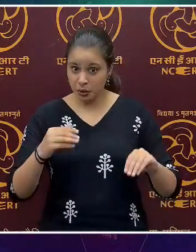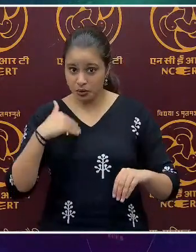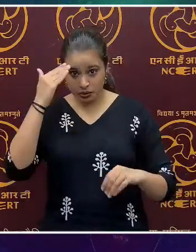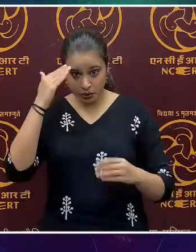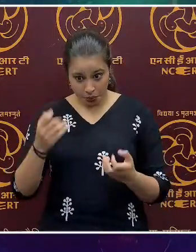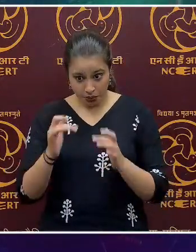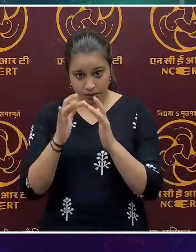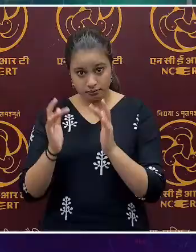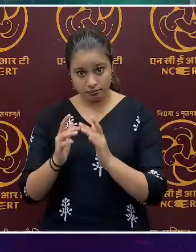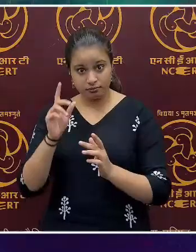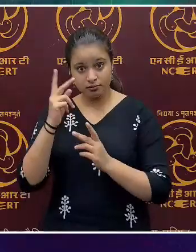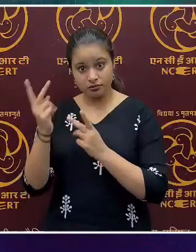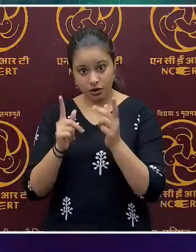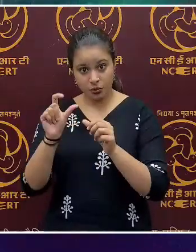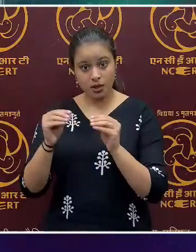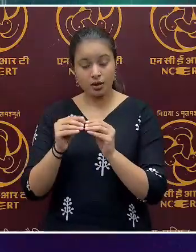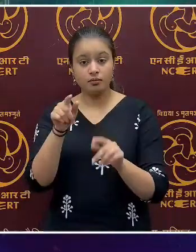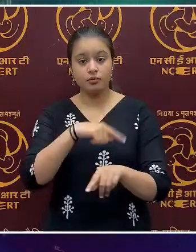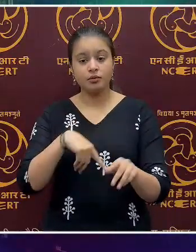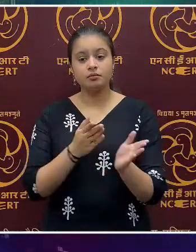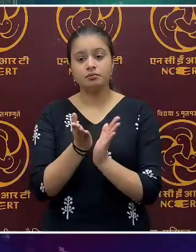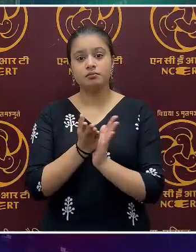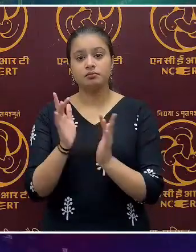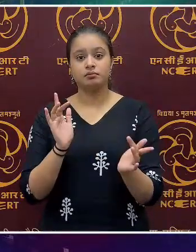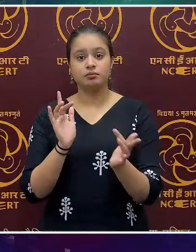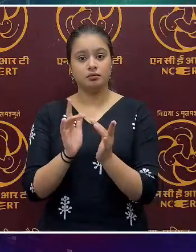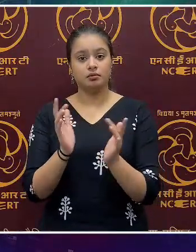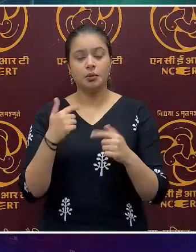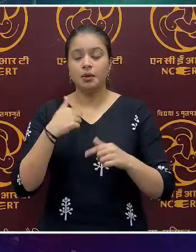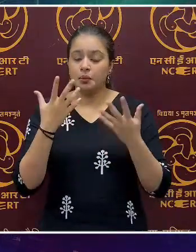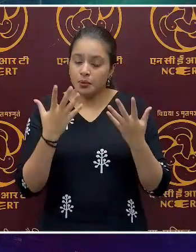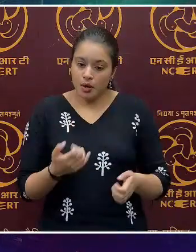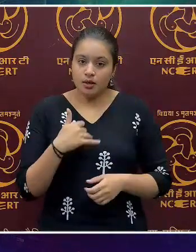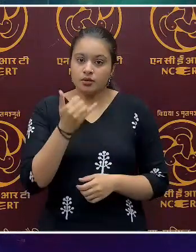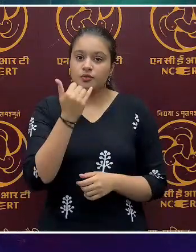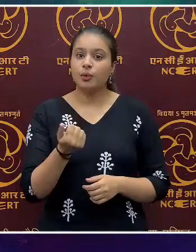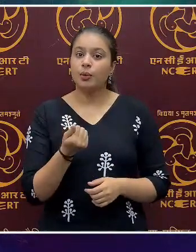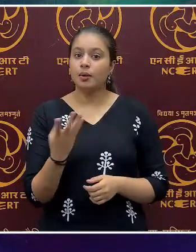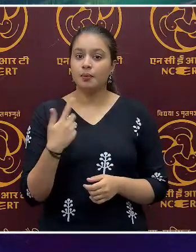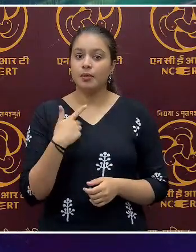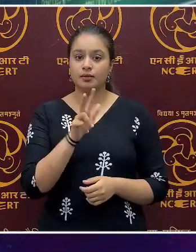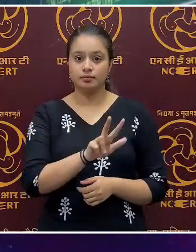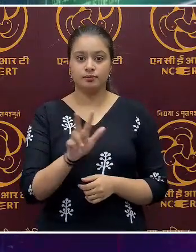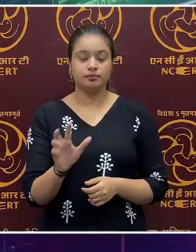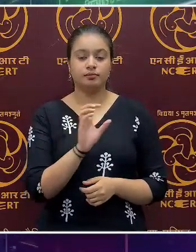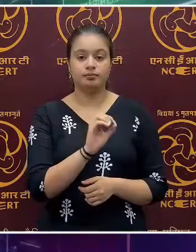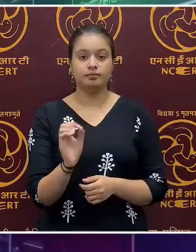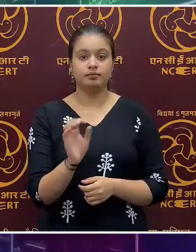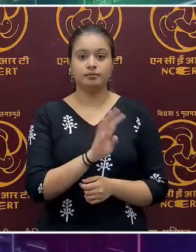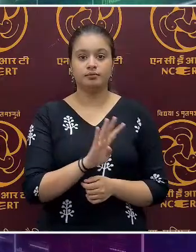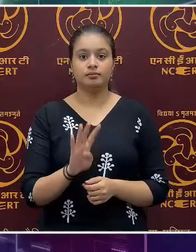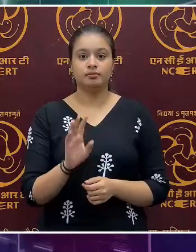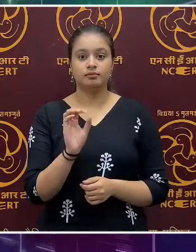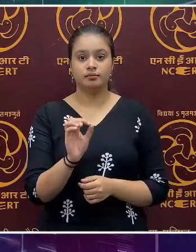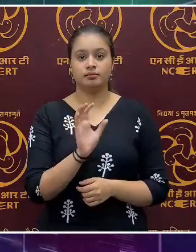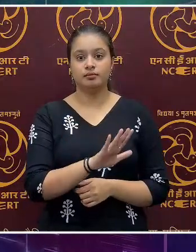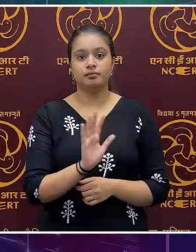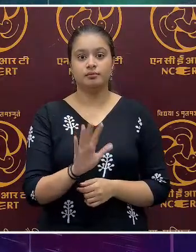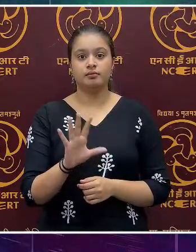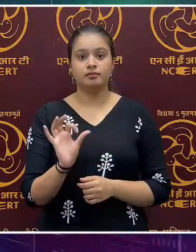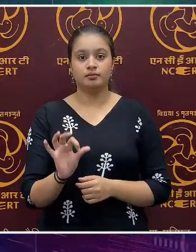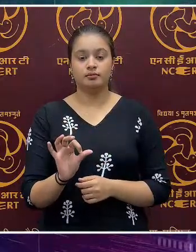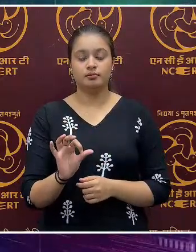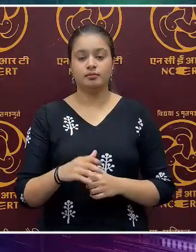lab, you can reach out to us through our various mediums. We really want you to call us on our telephone number. It's 8800